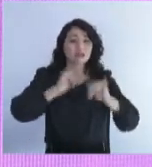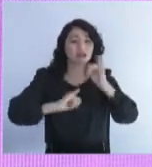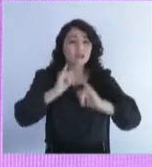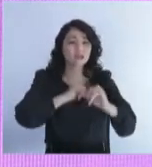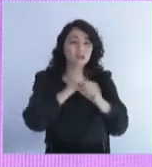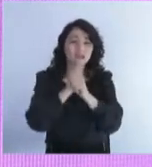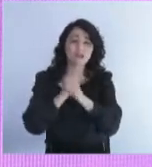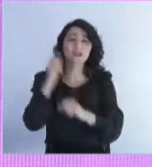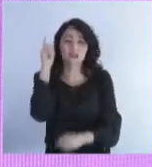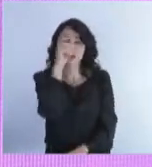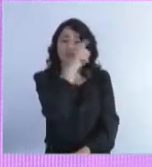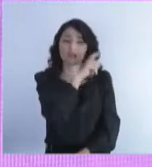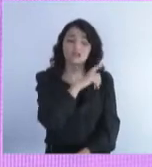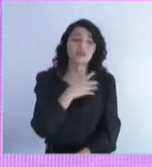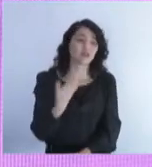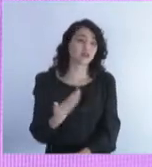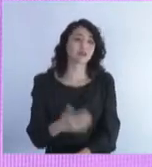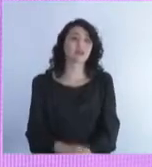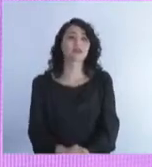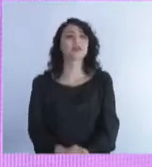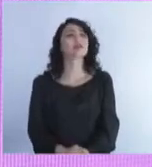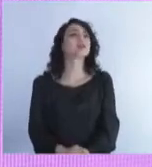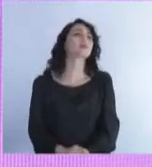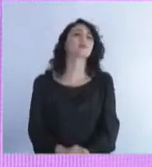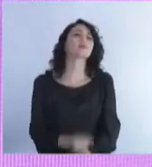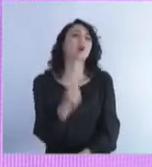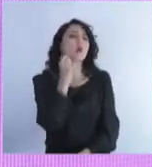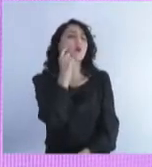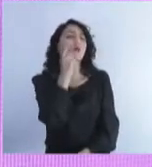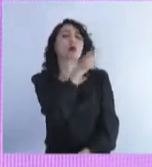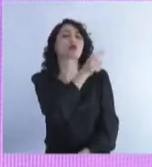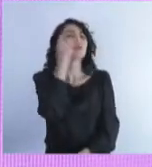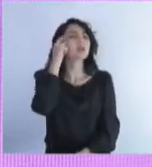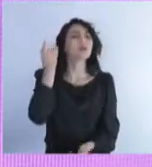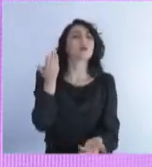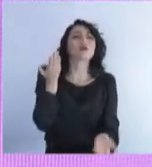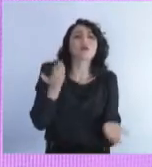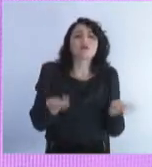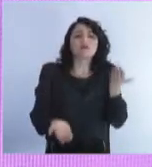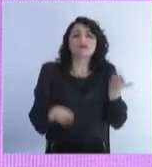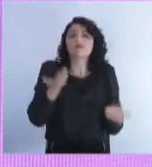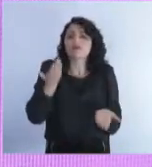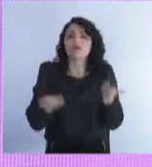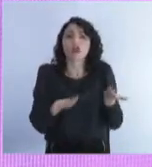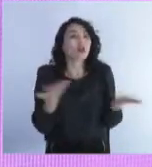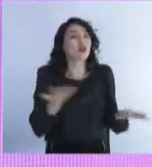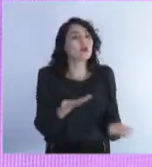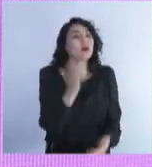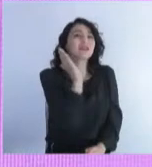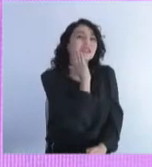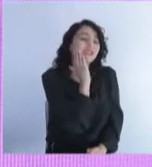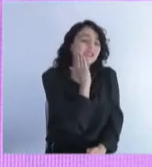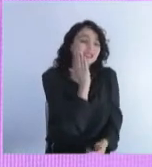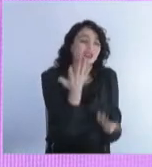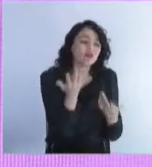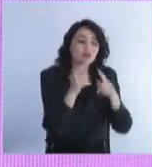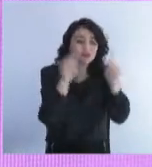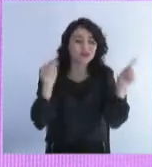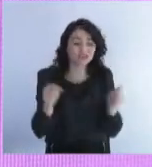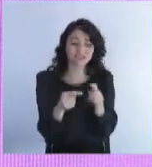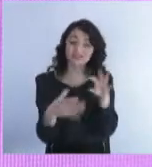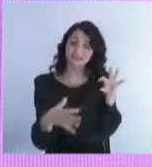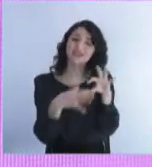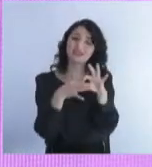through a screen. So what's the balance point, and how can we cultivate kindness